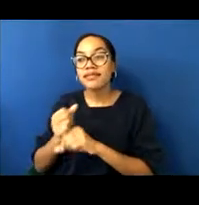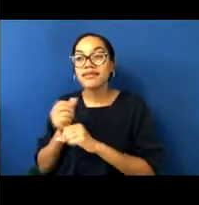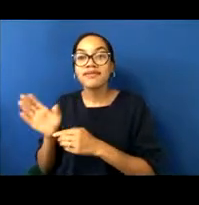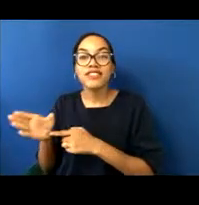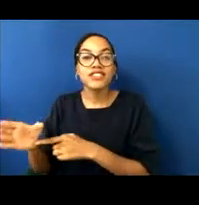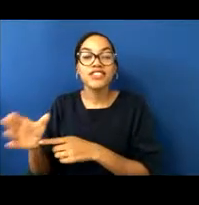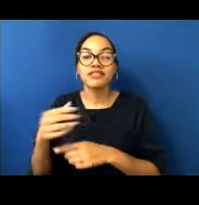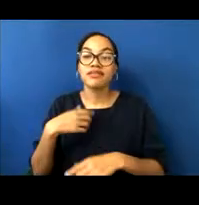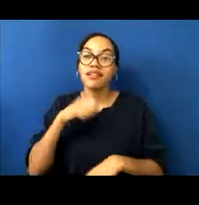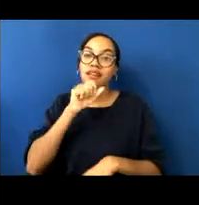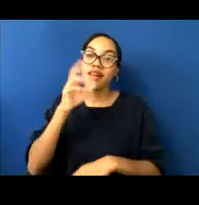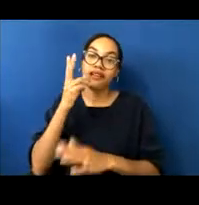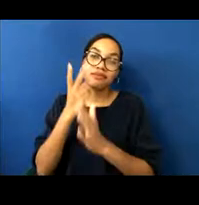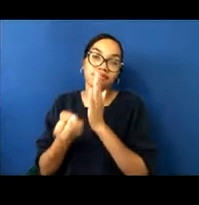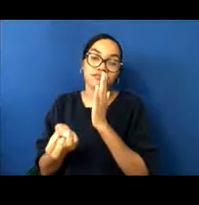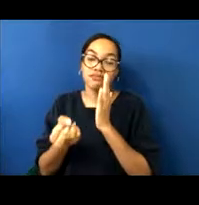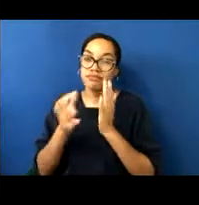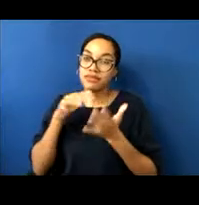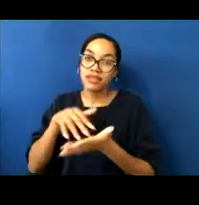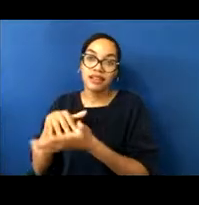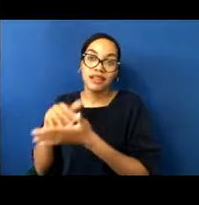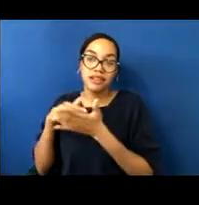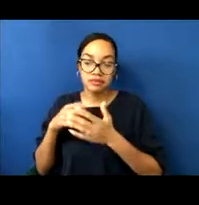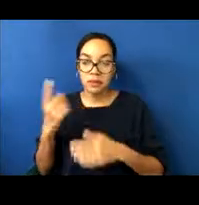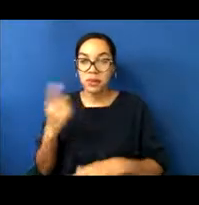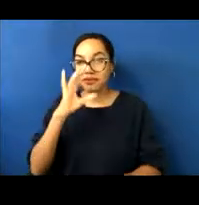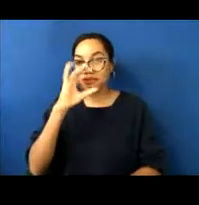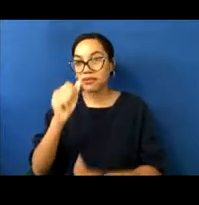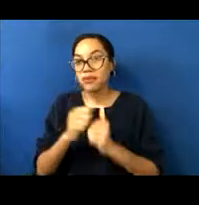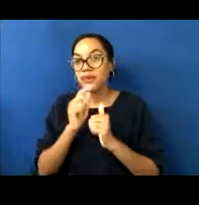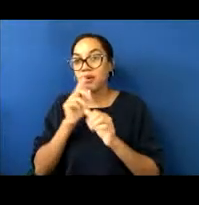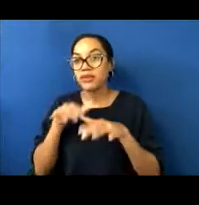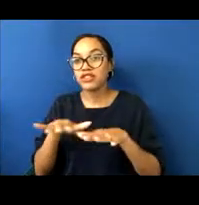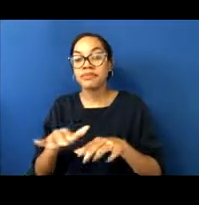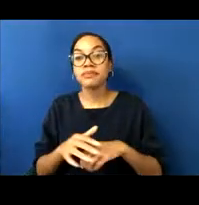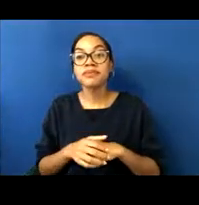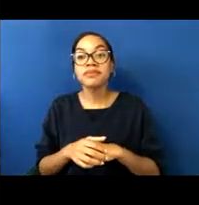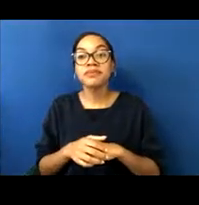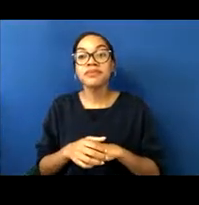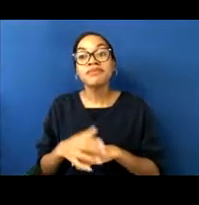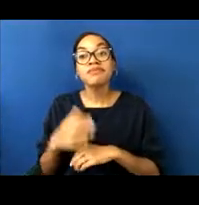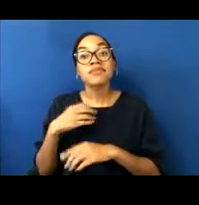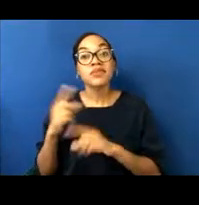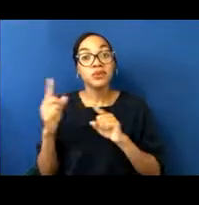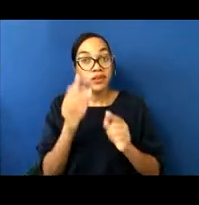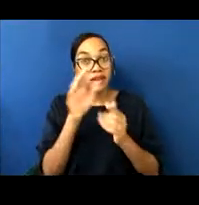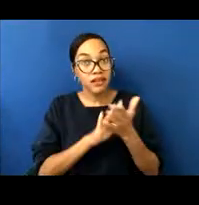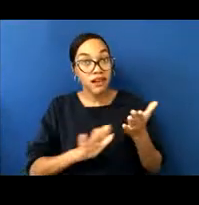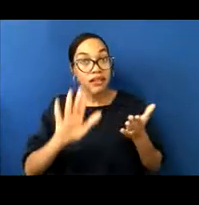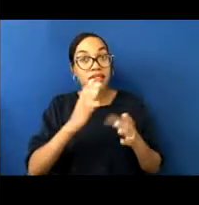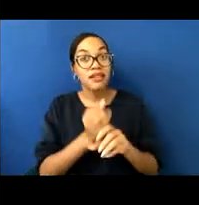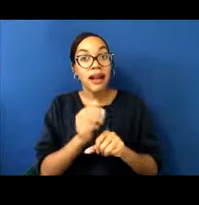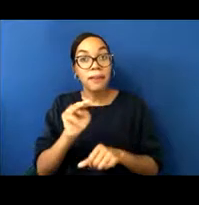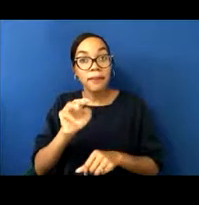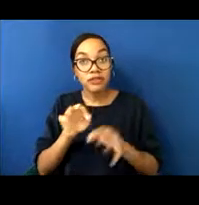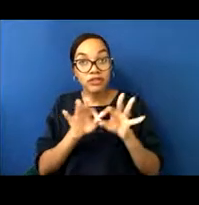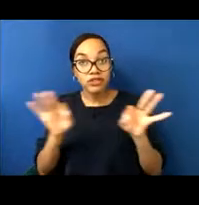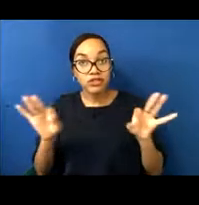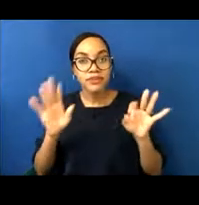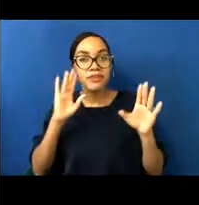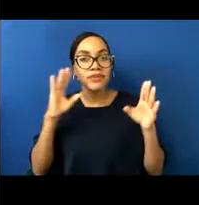oceans. I did my undergraduate work at Drexel University in Philadelphia. I also did a master's degree there. In fact, for my master's degree, I